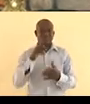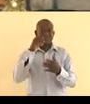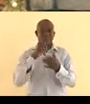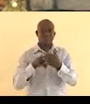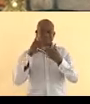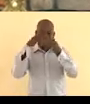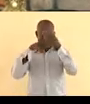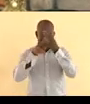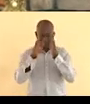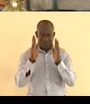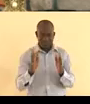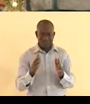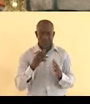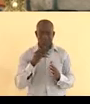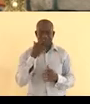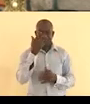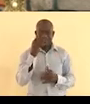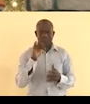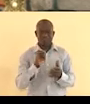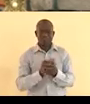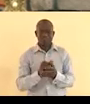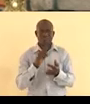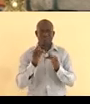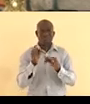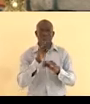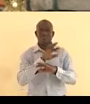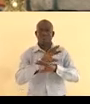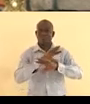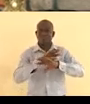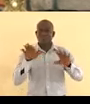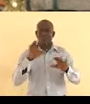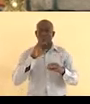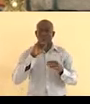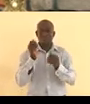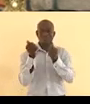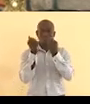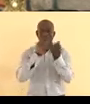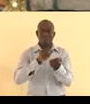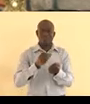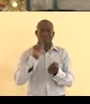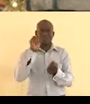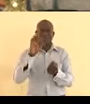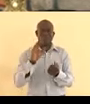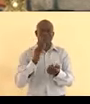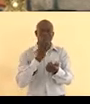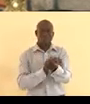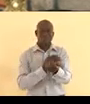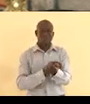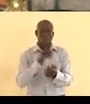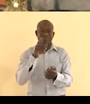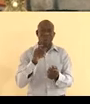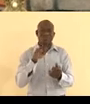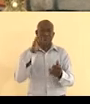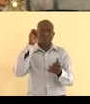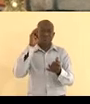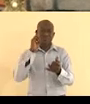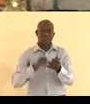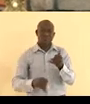is, I have used this expression many times, if you do not change your course, you will end up where you are